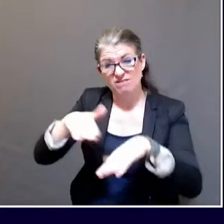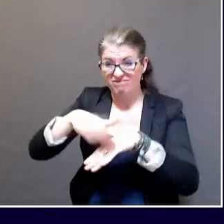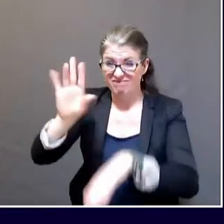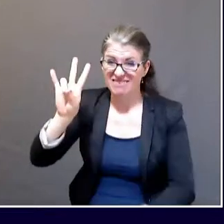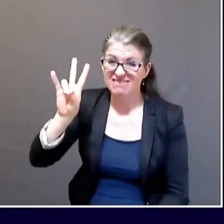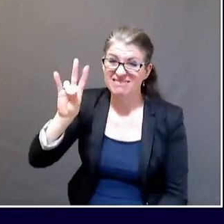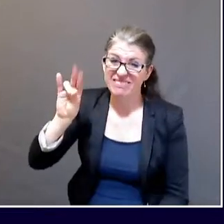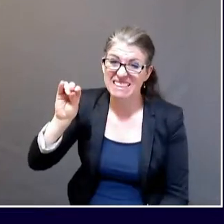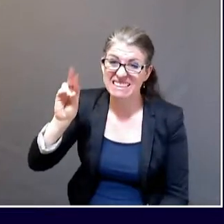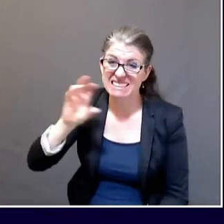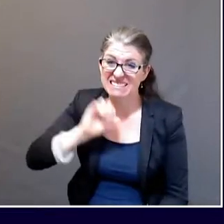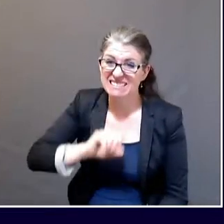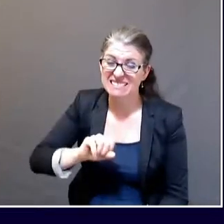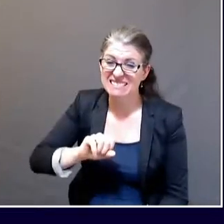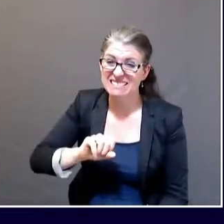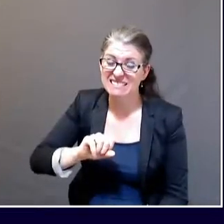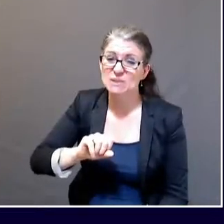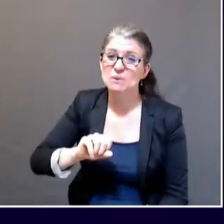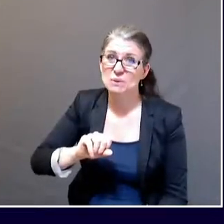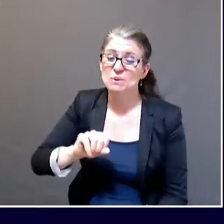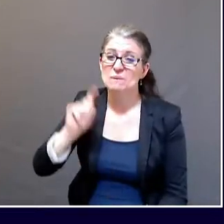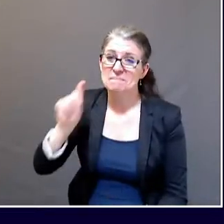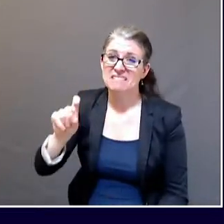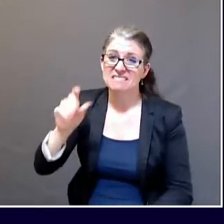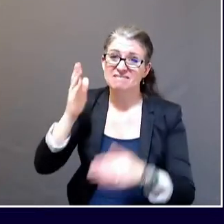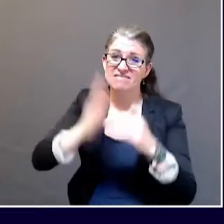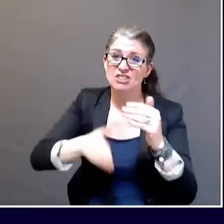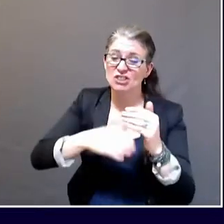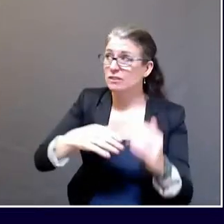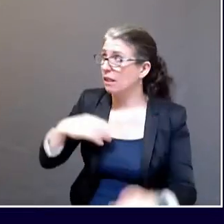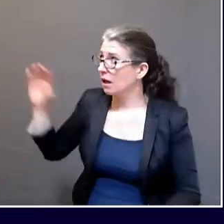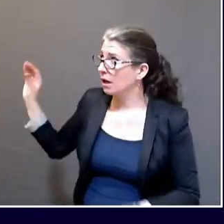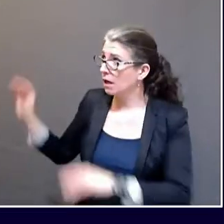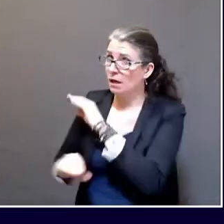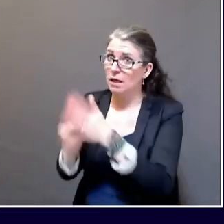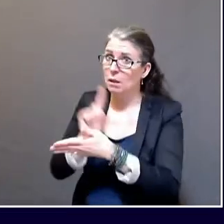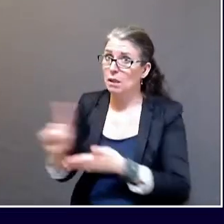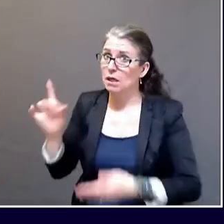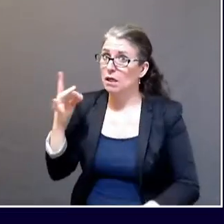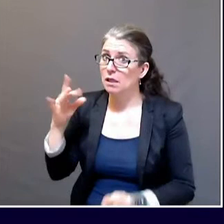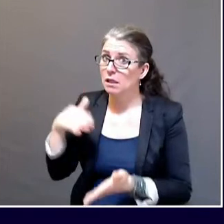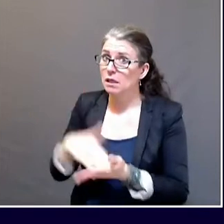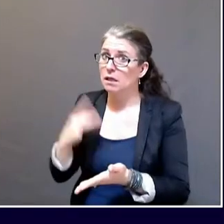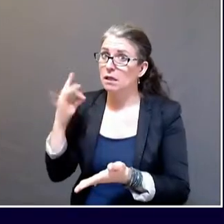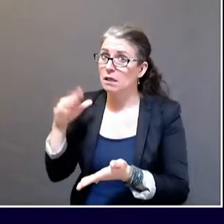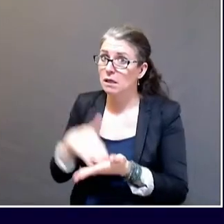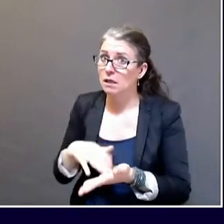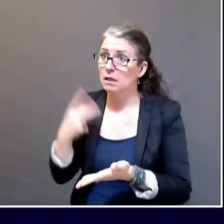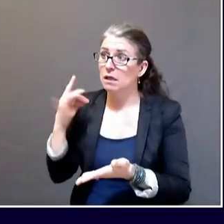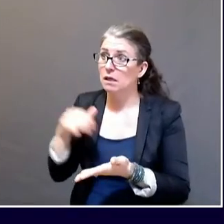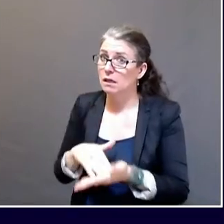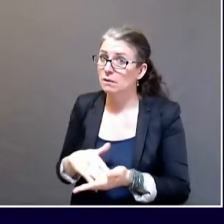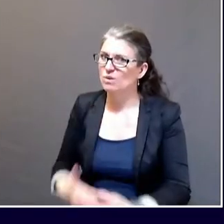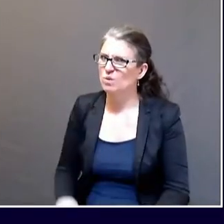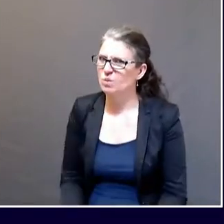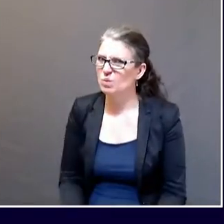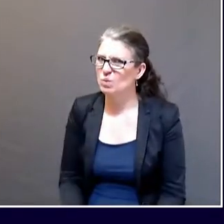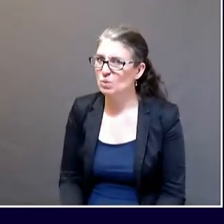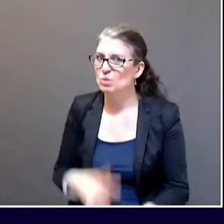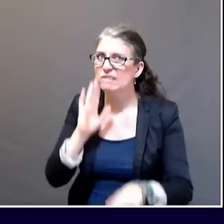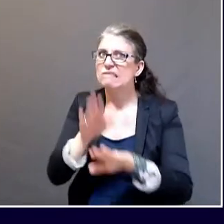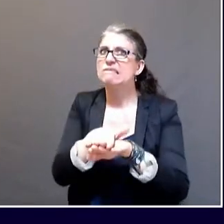about 18,000 doses coming into the state each week, the process will take time. Again, we hear you and we get